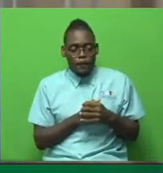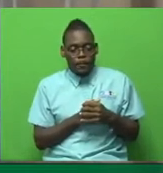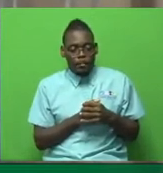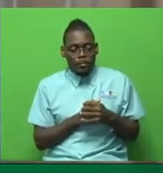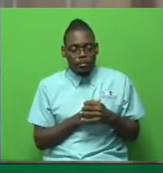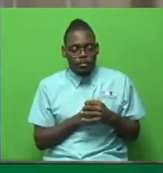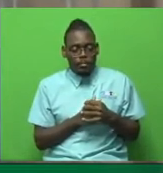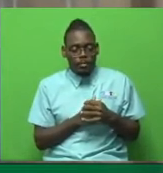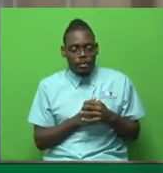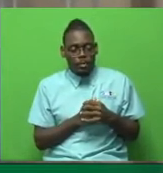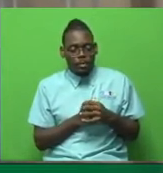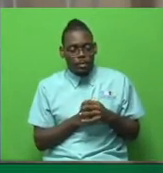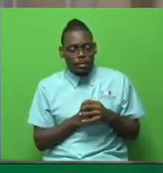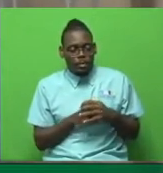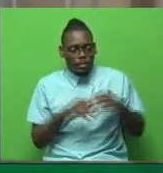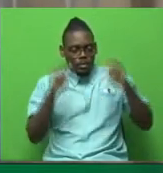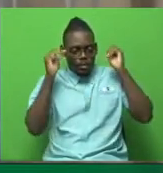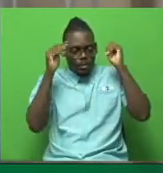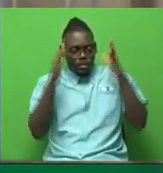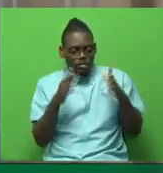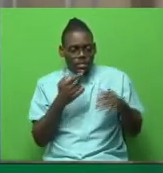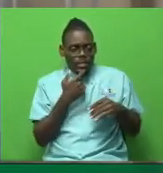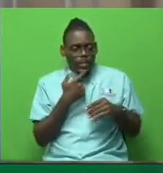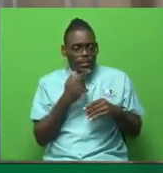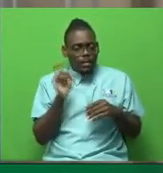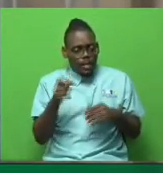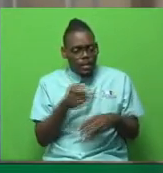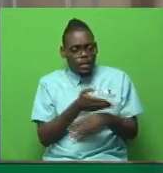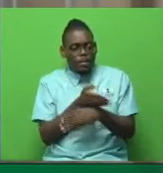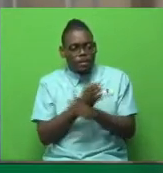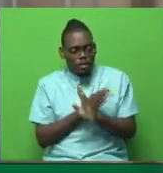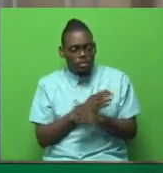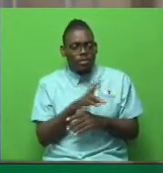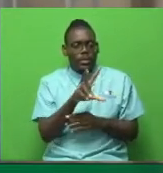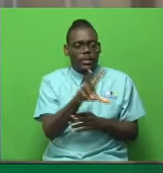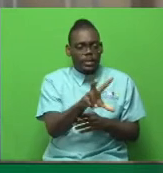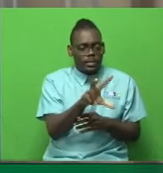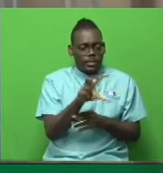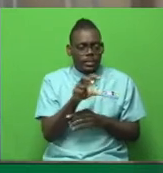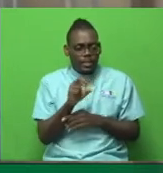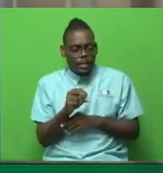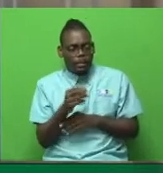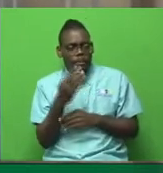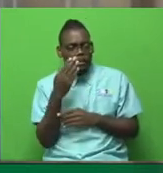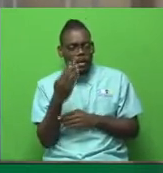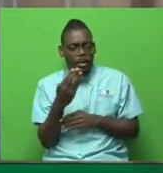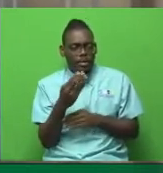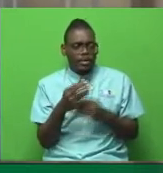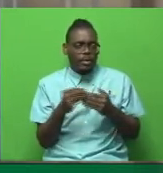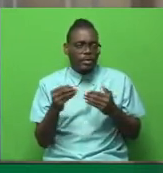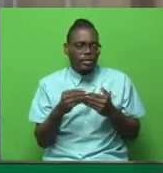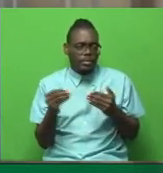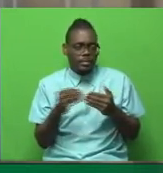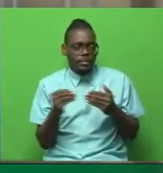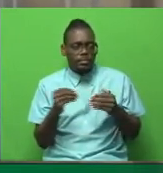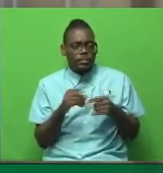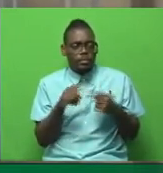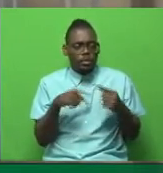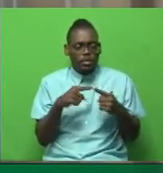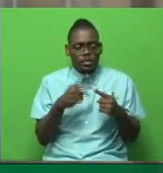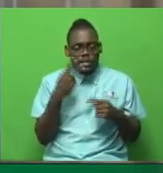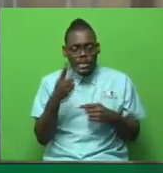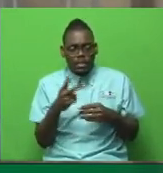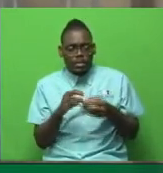he had about 30 billion dollars when you add up the figures that was supplied by the very same ministers it is